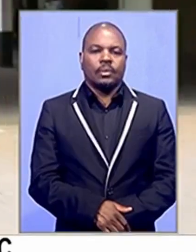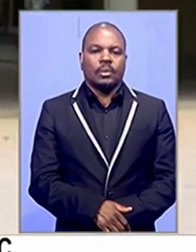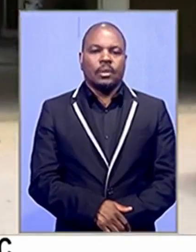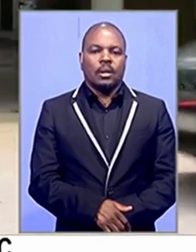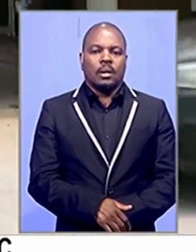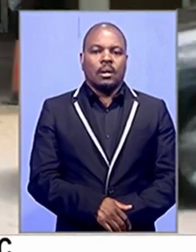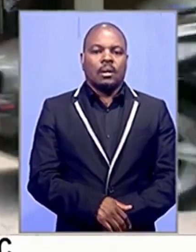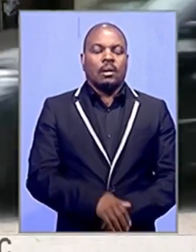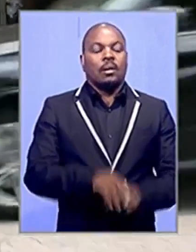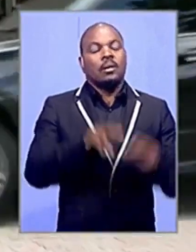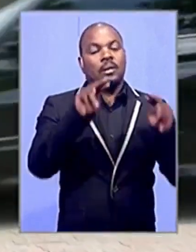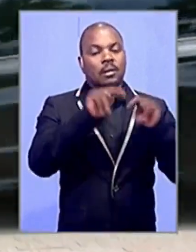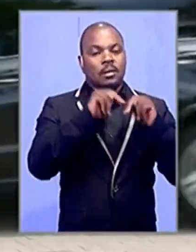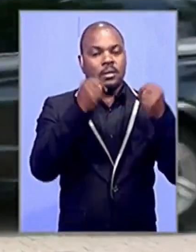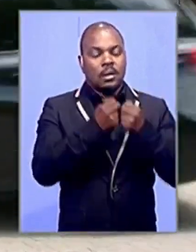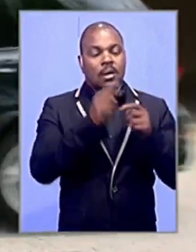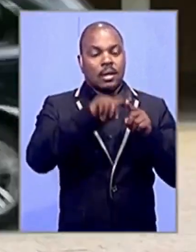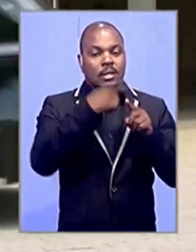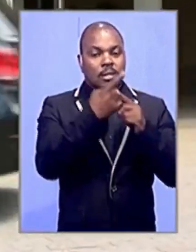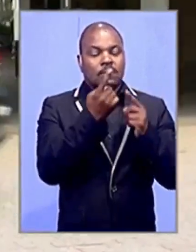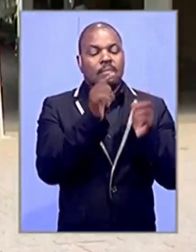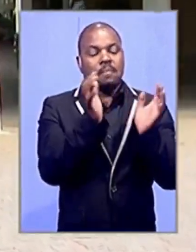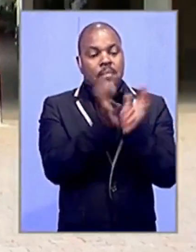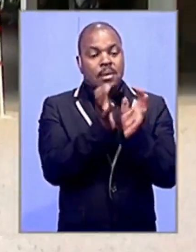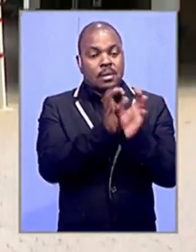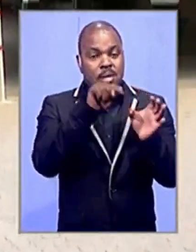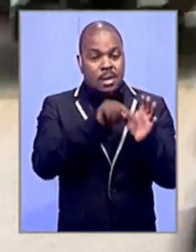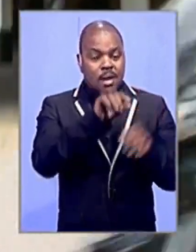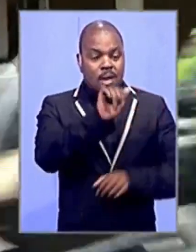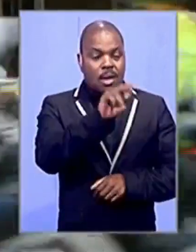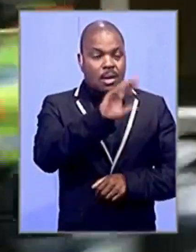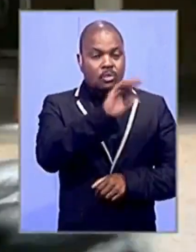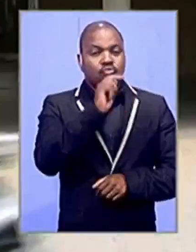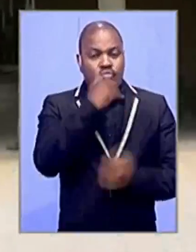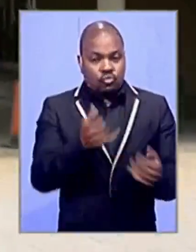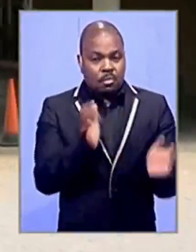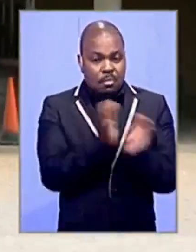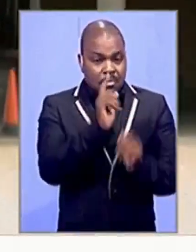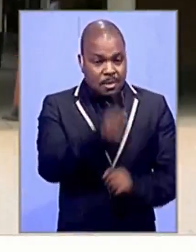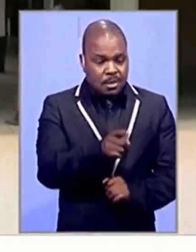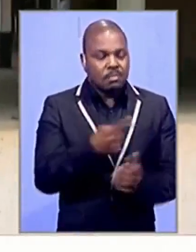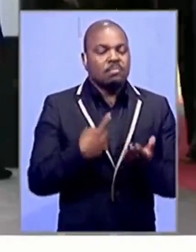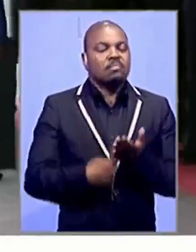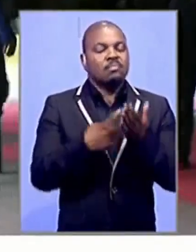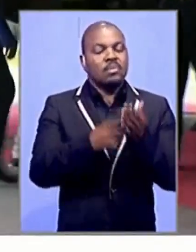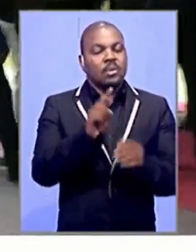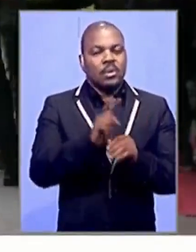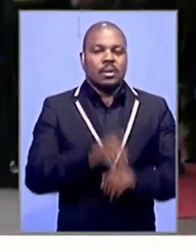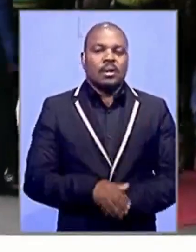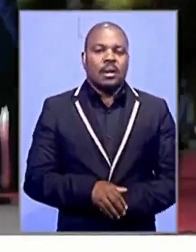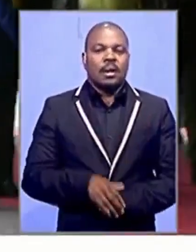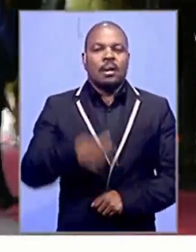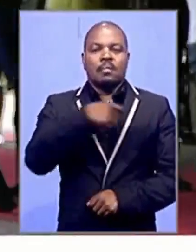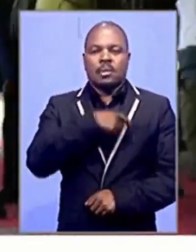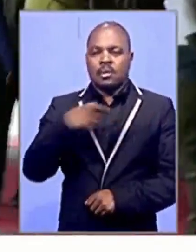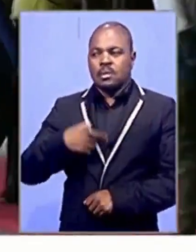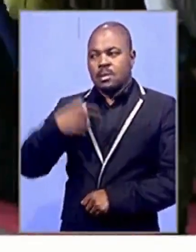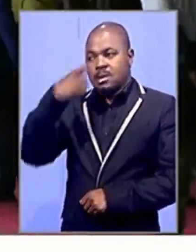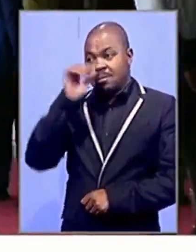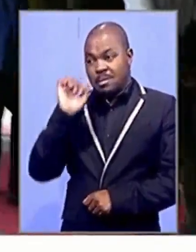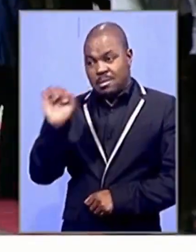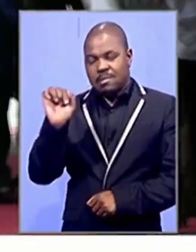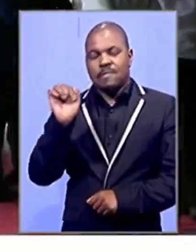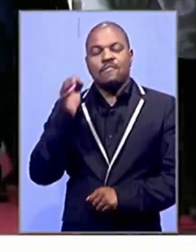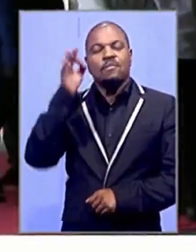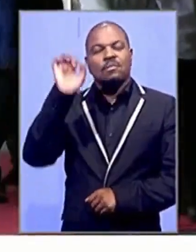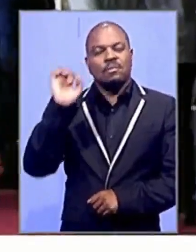Kopano ya komiti petition ya ANC yeo e bego e tshwanela ke go ba e swere lehono go sotlha bokamoso jwa Presidente Cyril Ramaphosa a